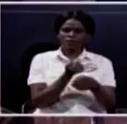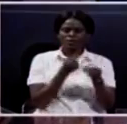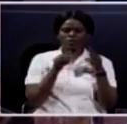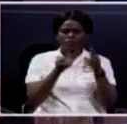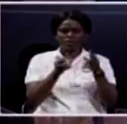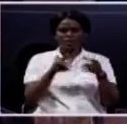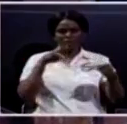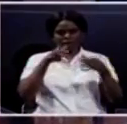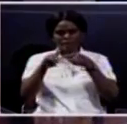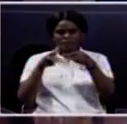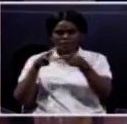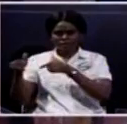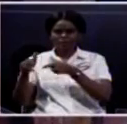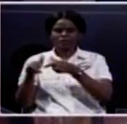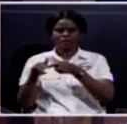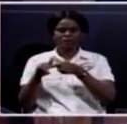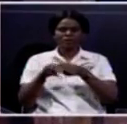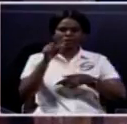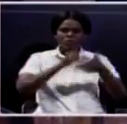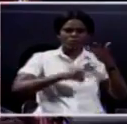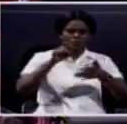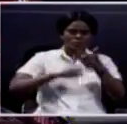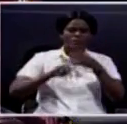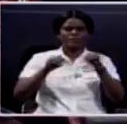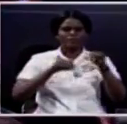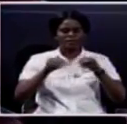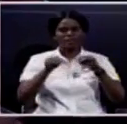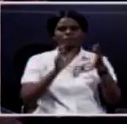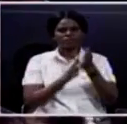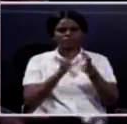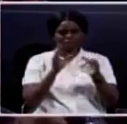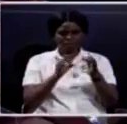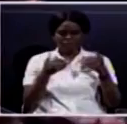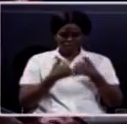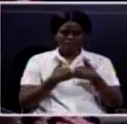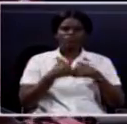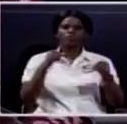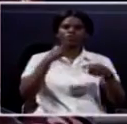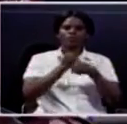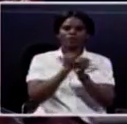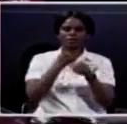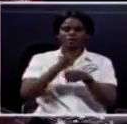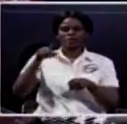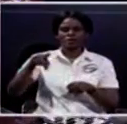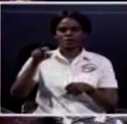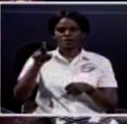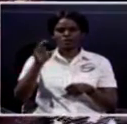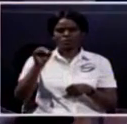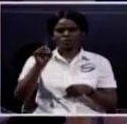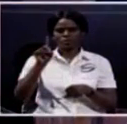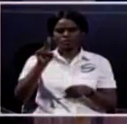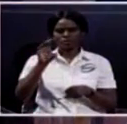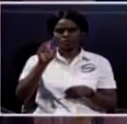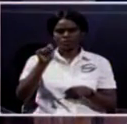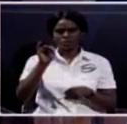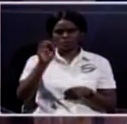can cut and reduce further the cost of managing our schools if we venture into production unit. You've worked in rural areas